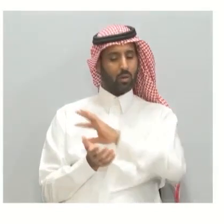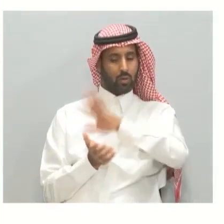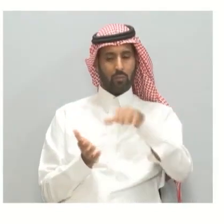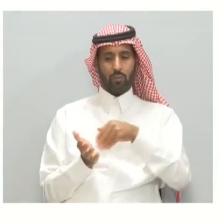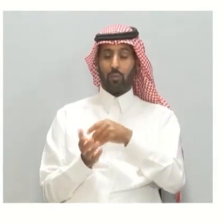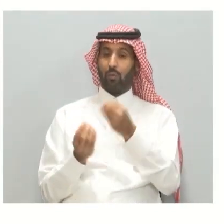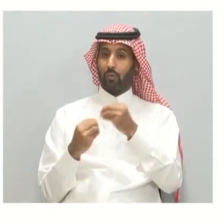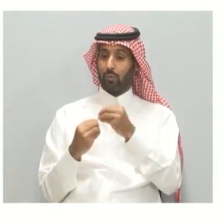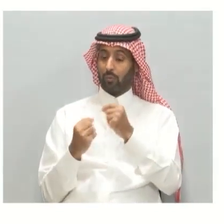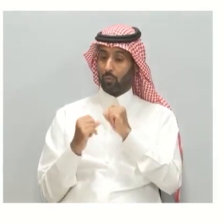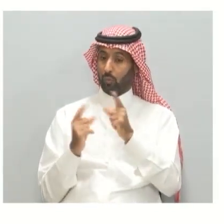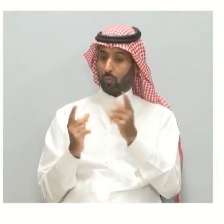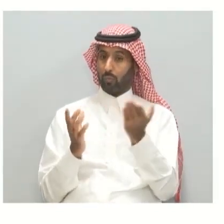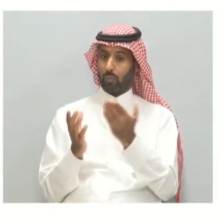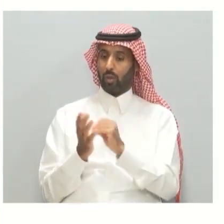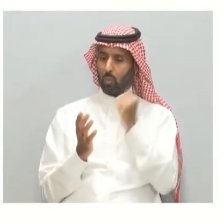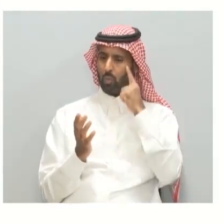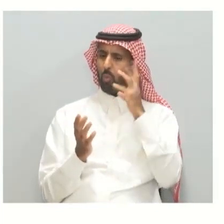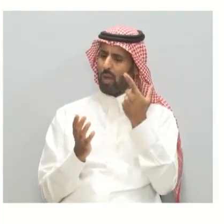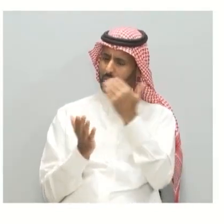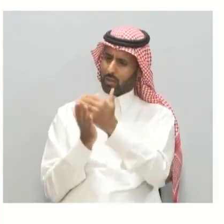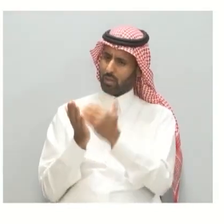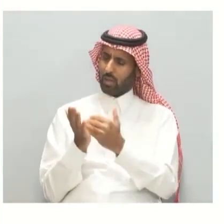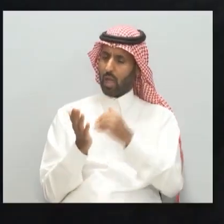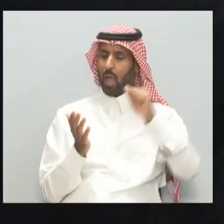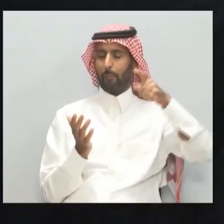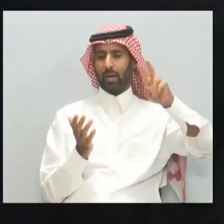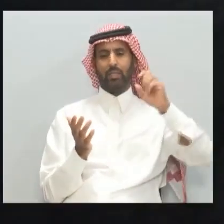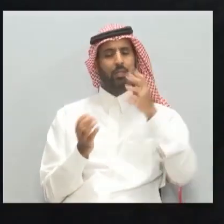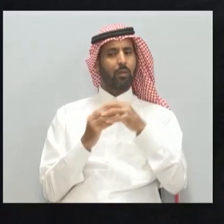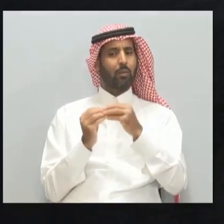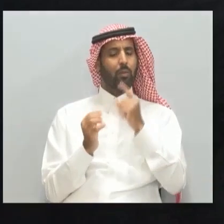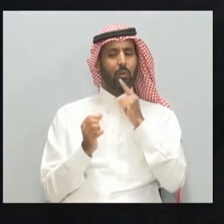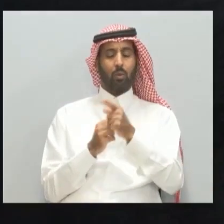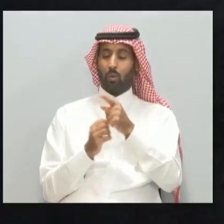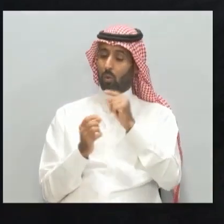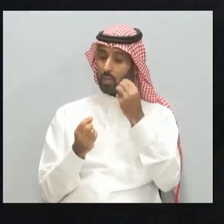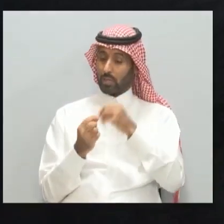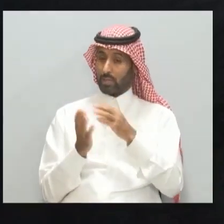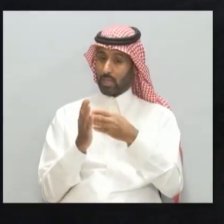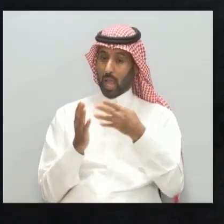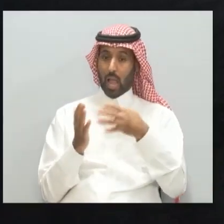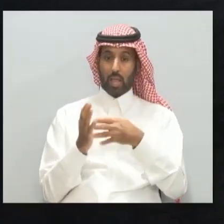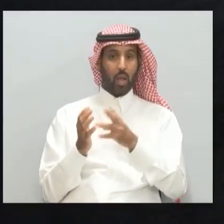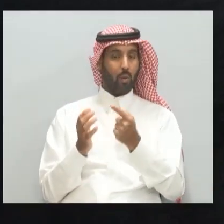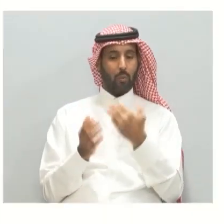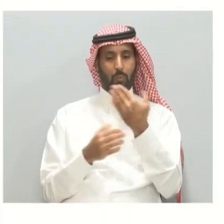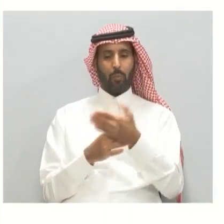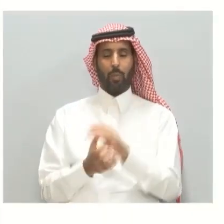all the information is clear. We know what an arborist is. We know the qualification of an arborist, and so